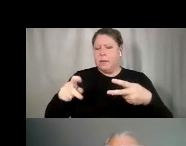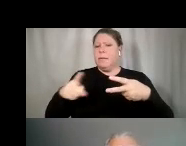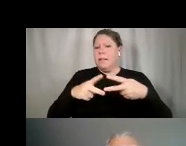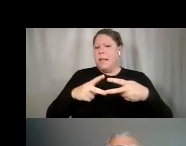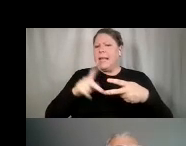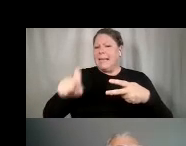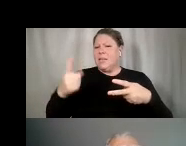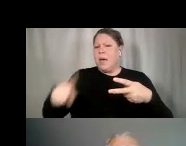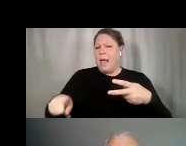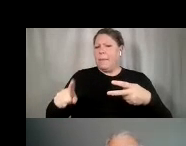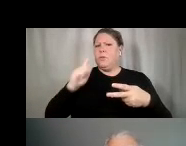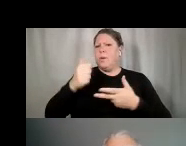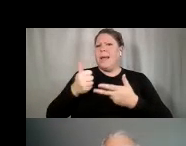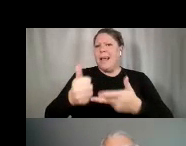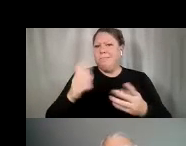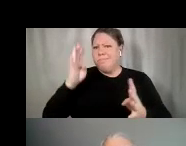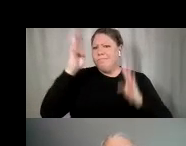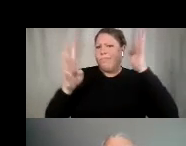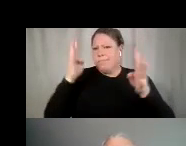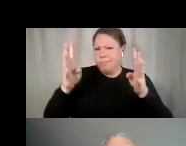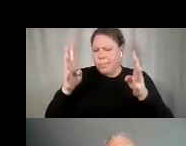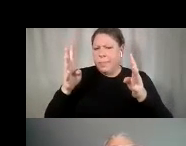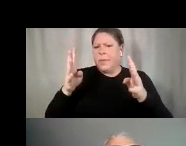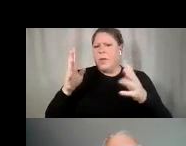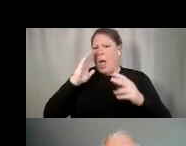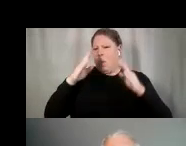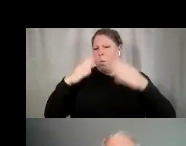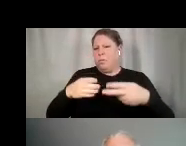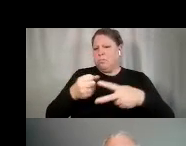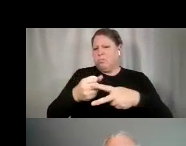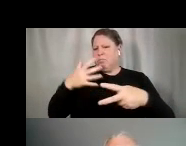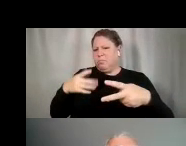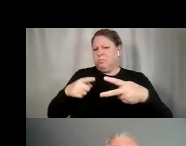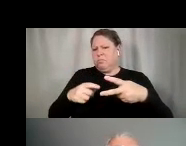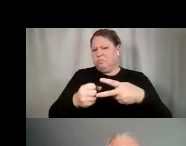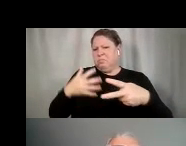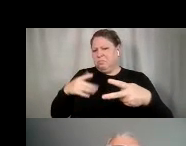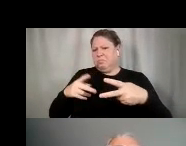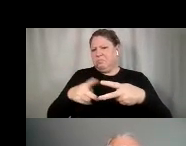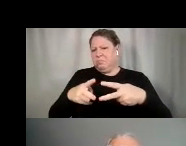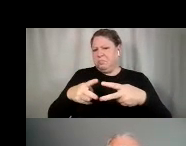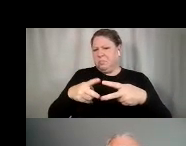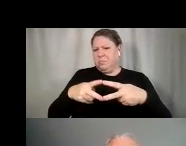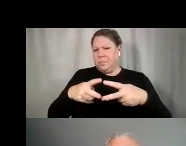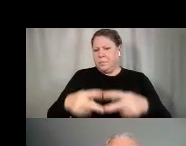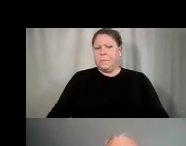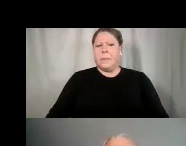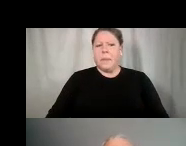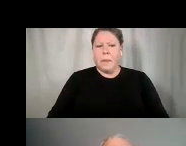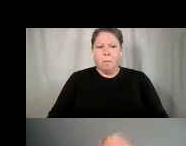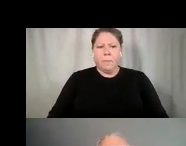these as a specific type of event that need to happen during these meetings or workshops.